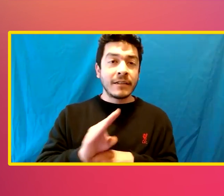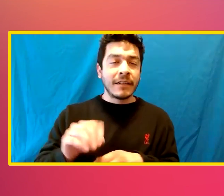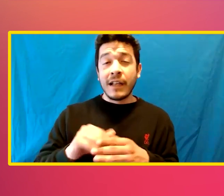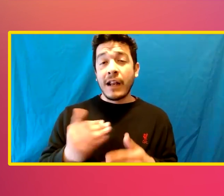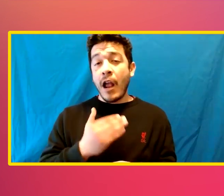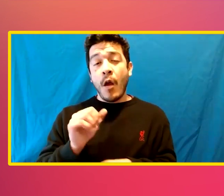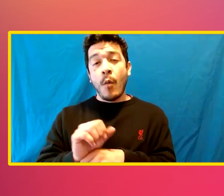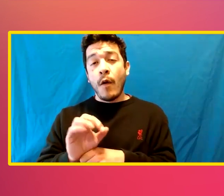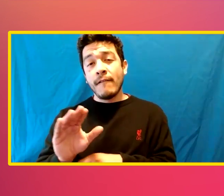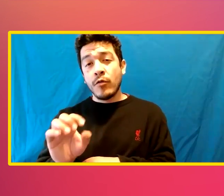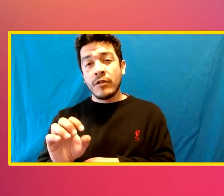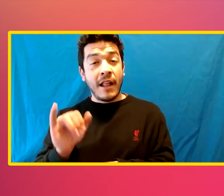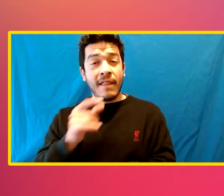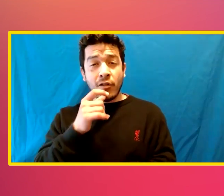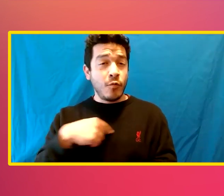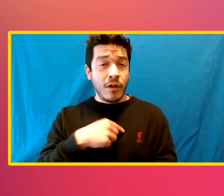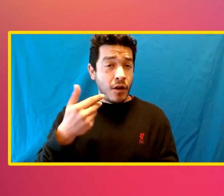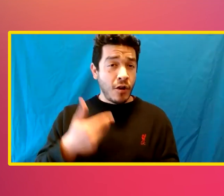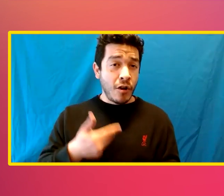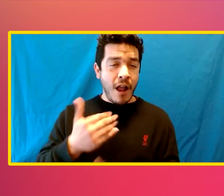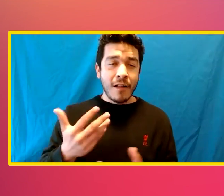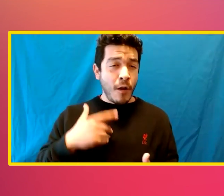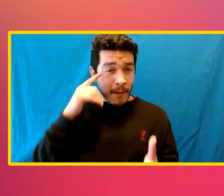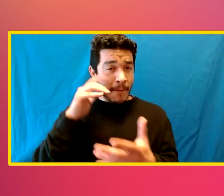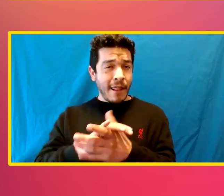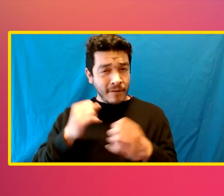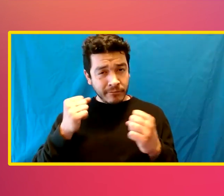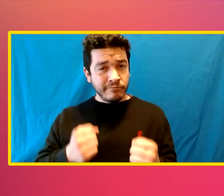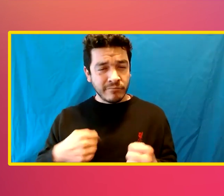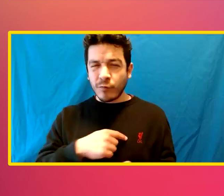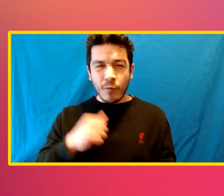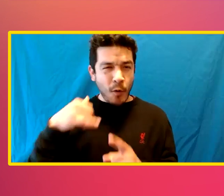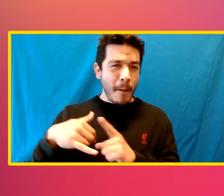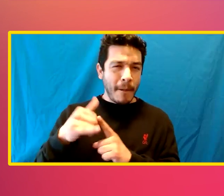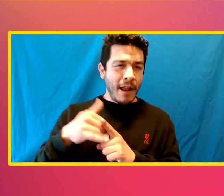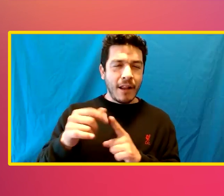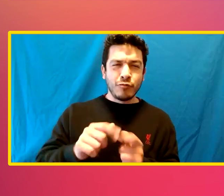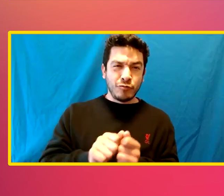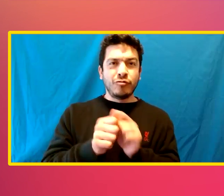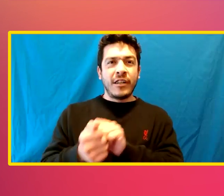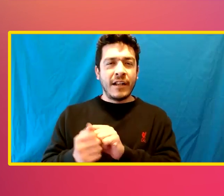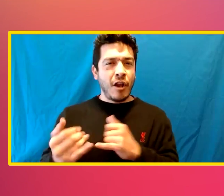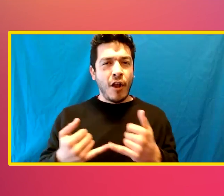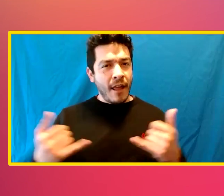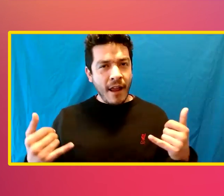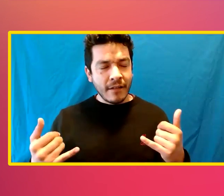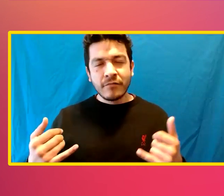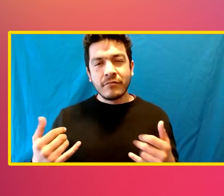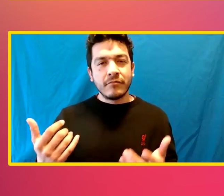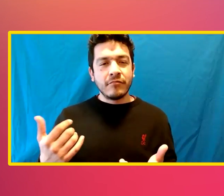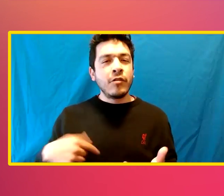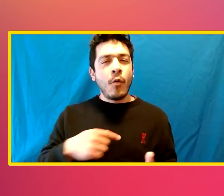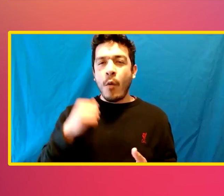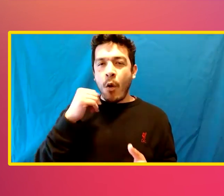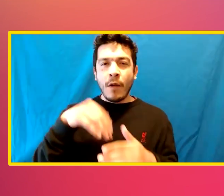our workforce. This is who we are, and this is what we believe in, and we're not going to be bullied into moving that line so we don't